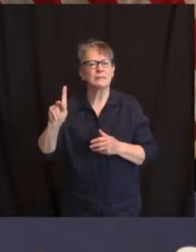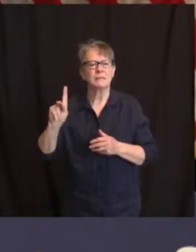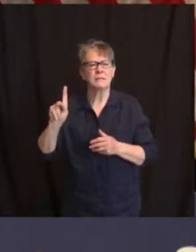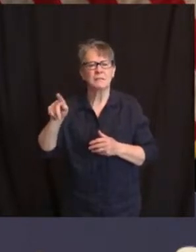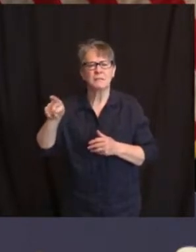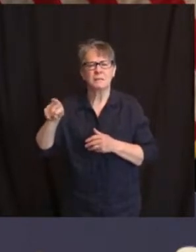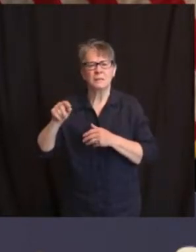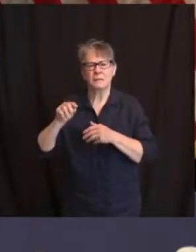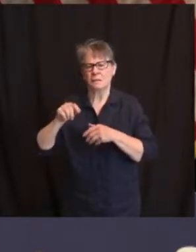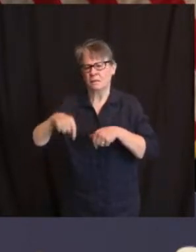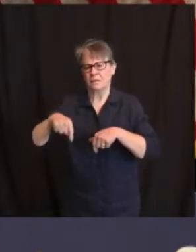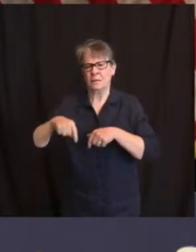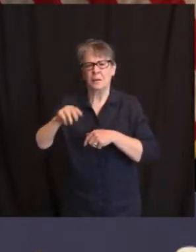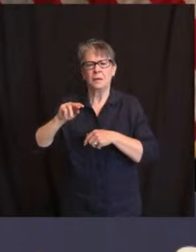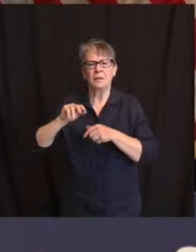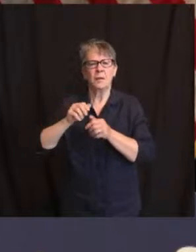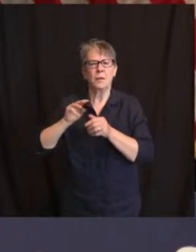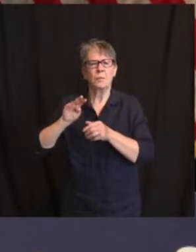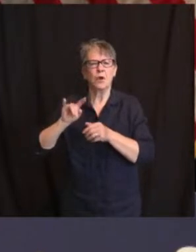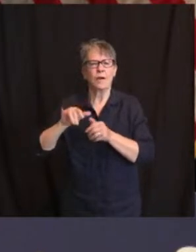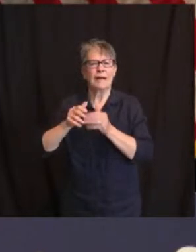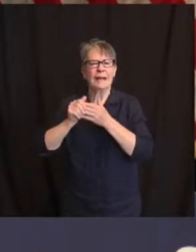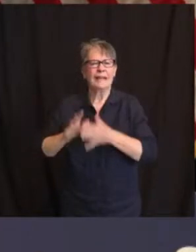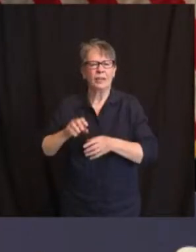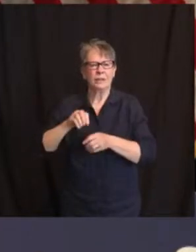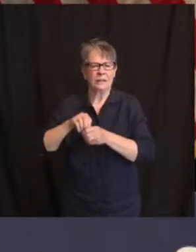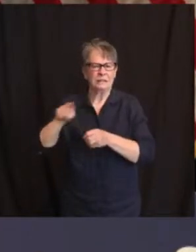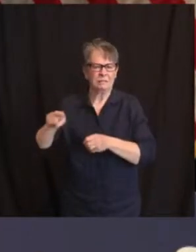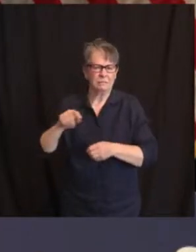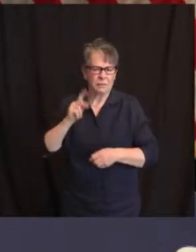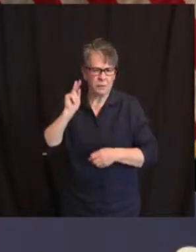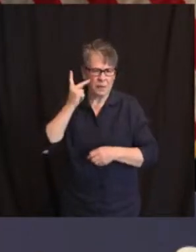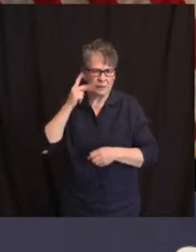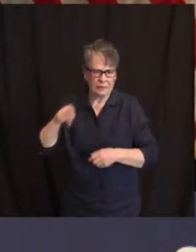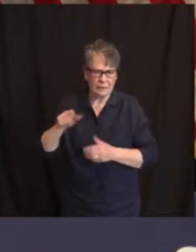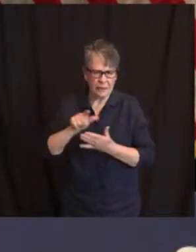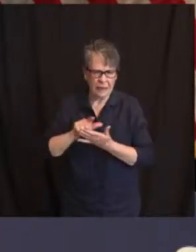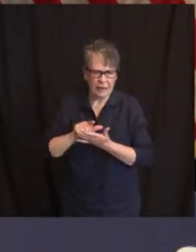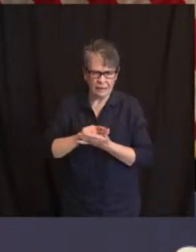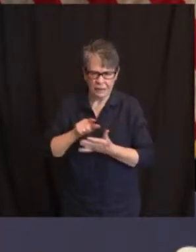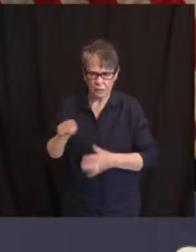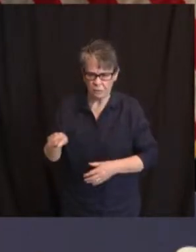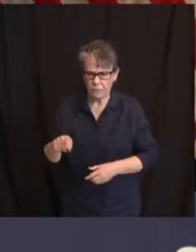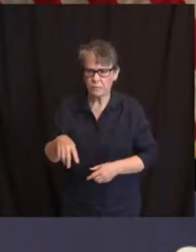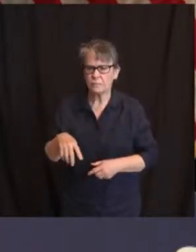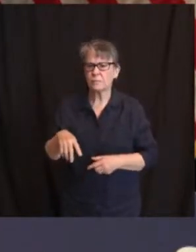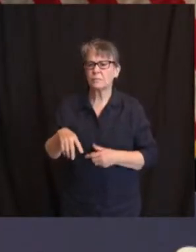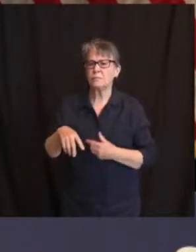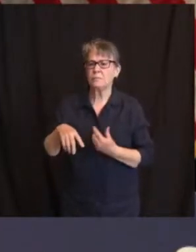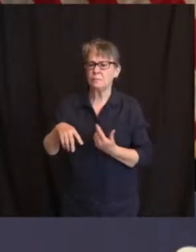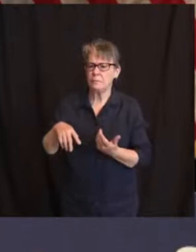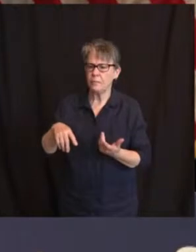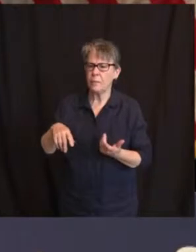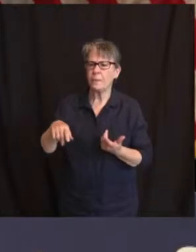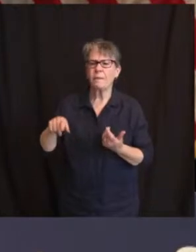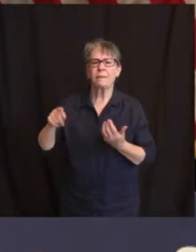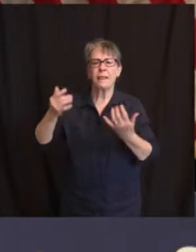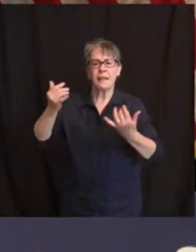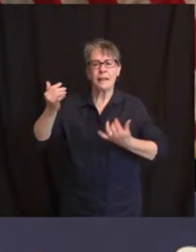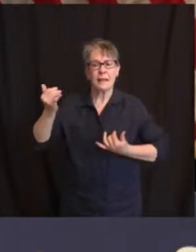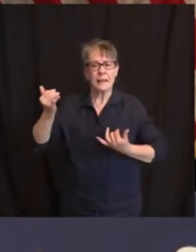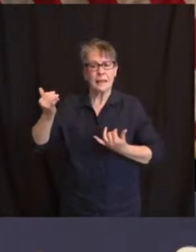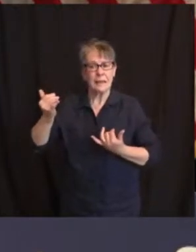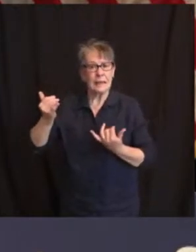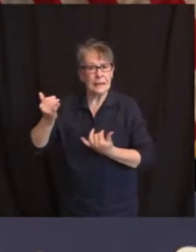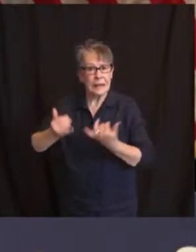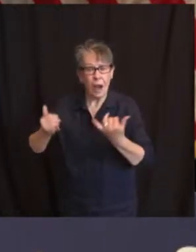Commissioner Persicelli, Commissioner Carol Johnson, and General Mark Petersky to testify on long-term care facilities. Will you allow them to